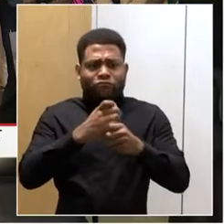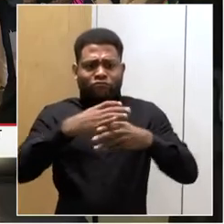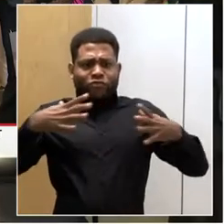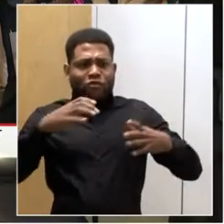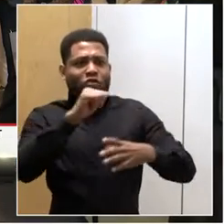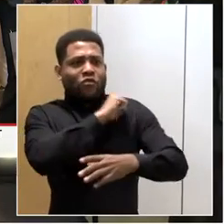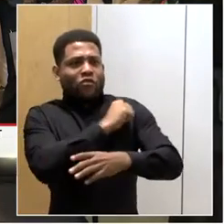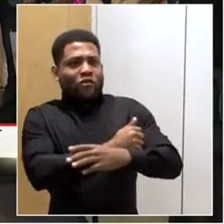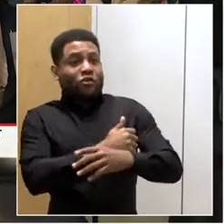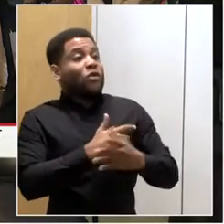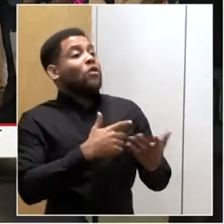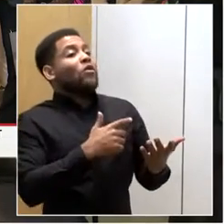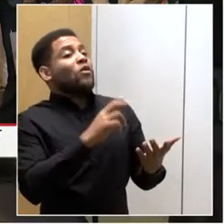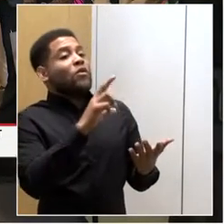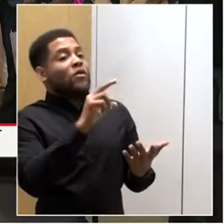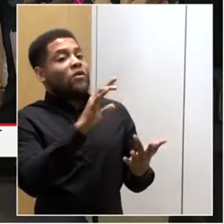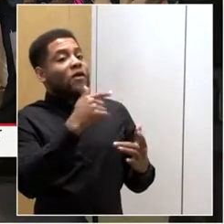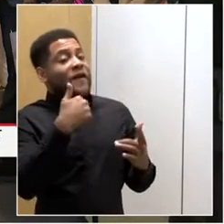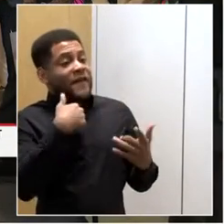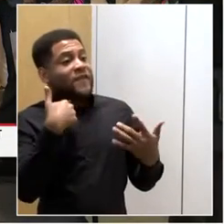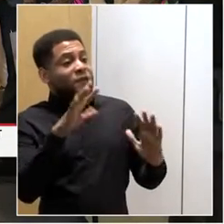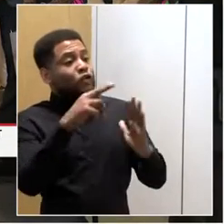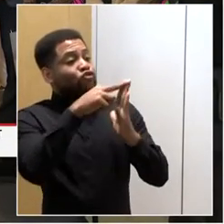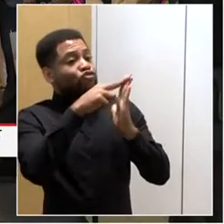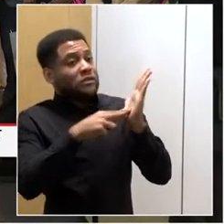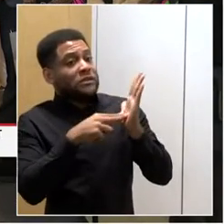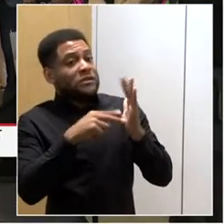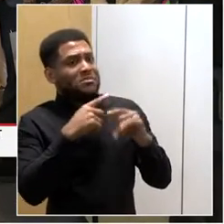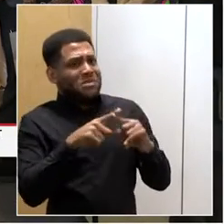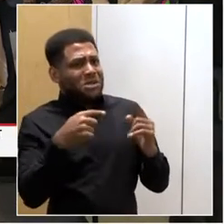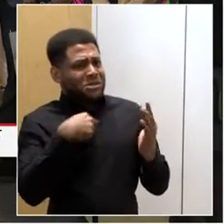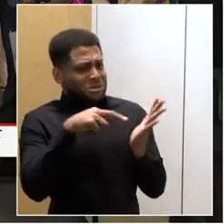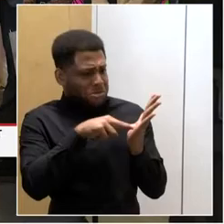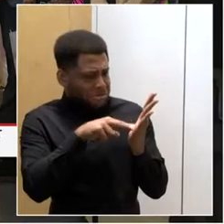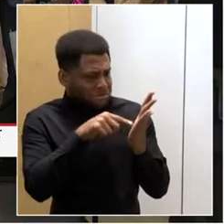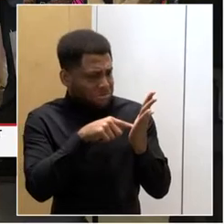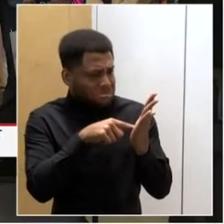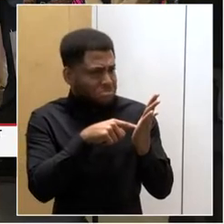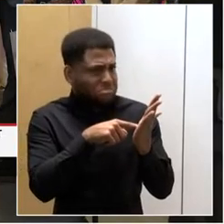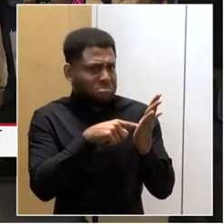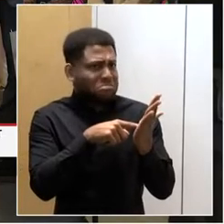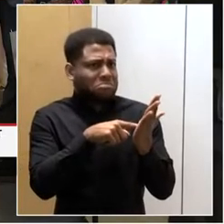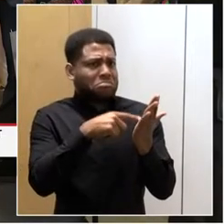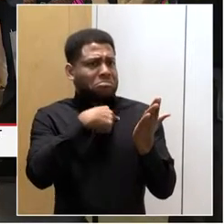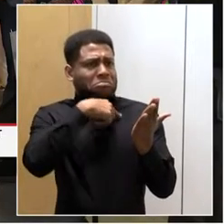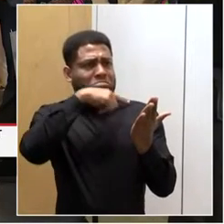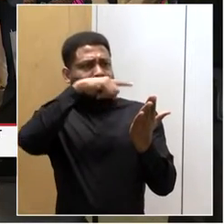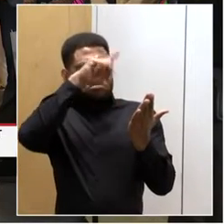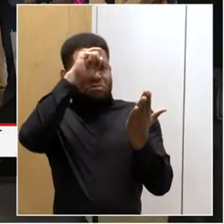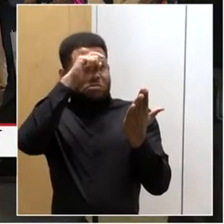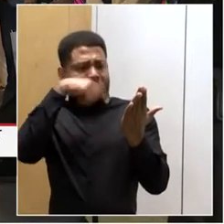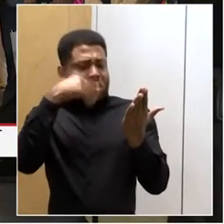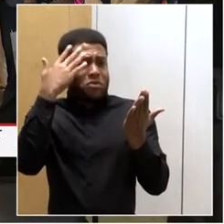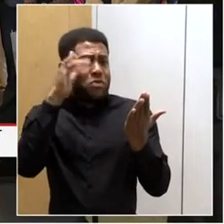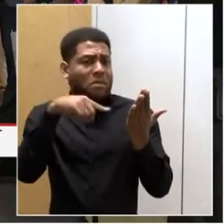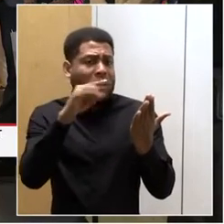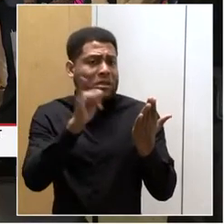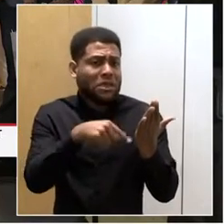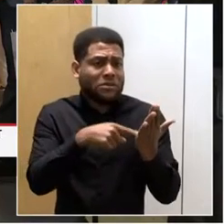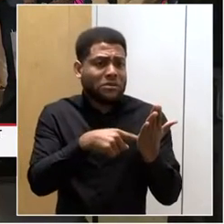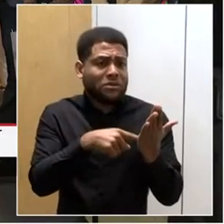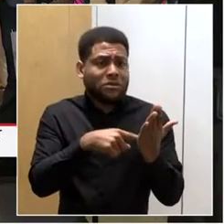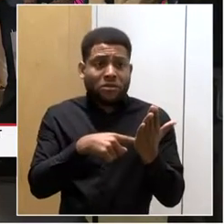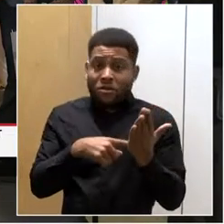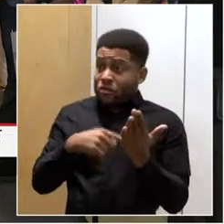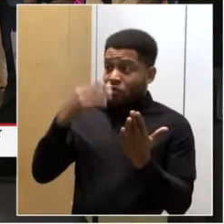just don't have any idea what they're talking about. So you have no knowledge of a funding source or any kind of authority, stadium authority?